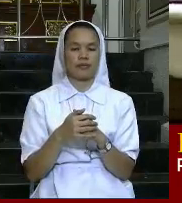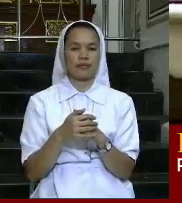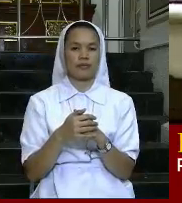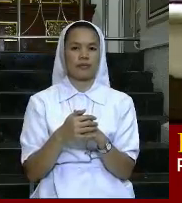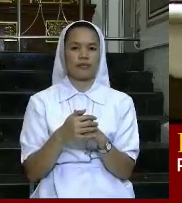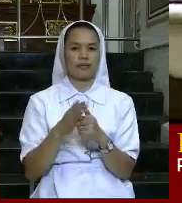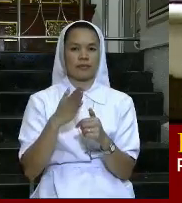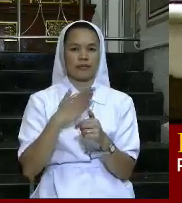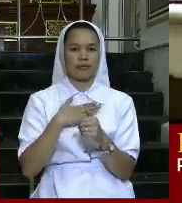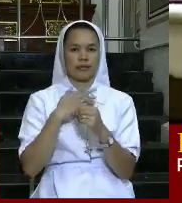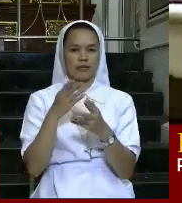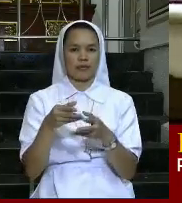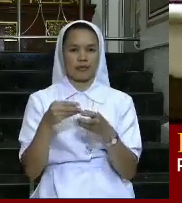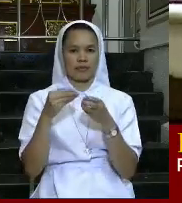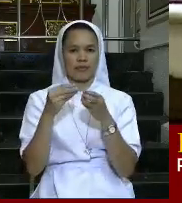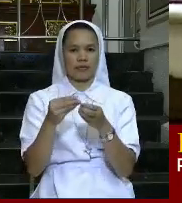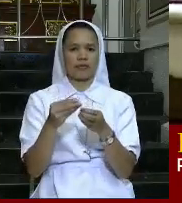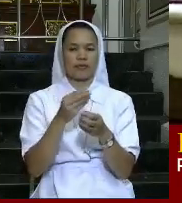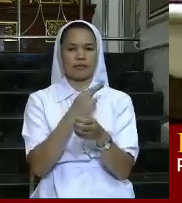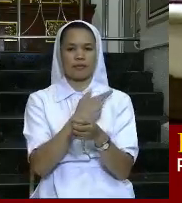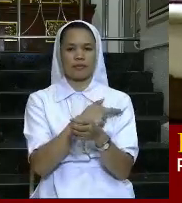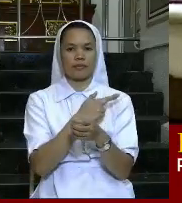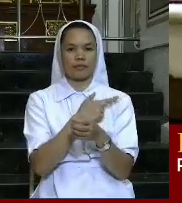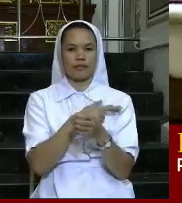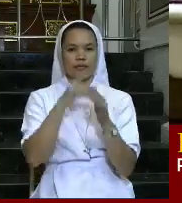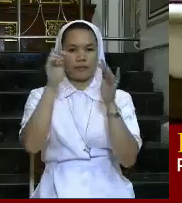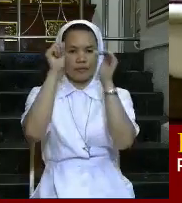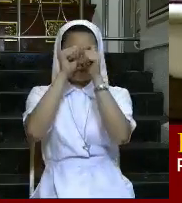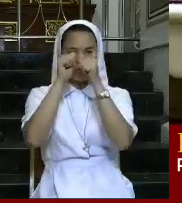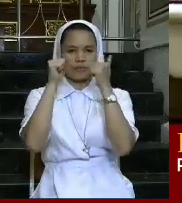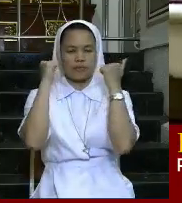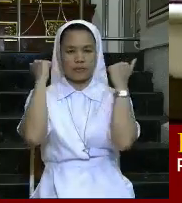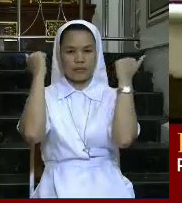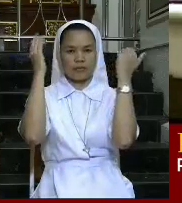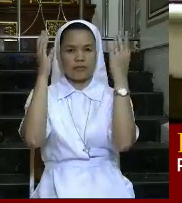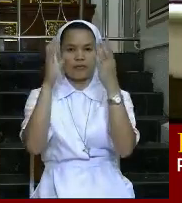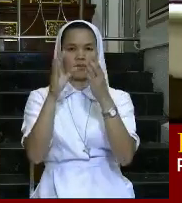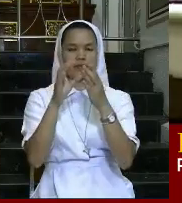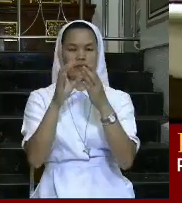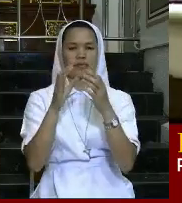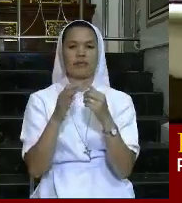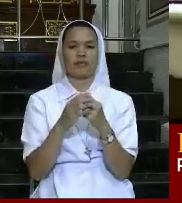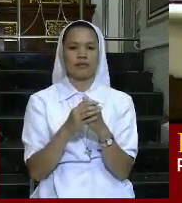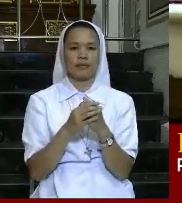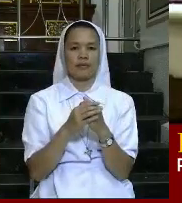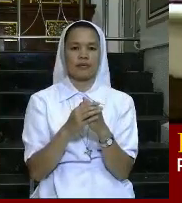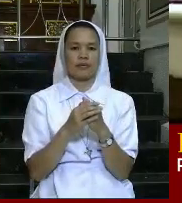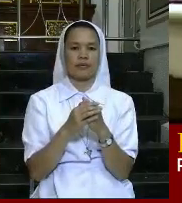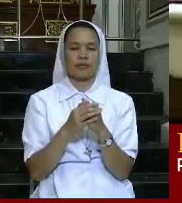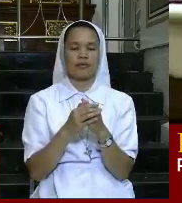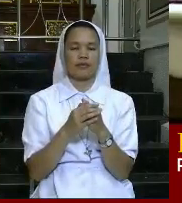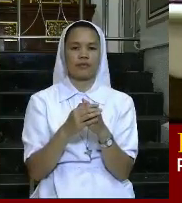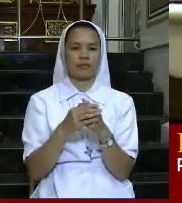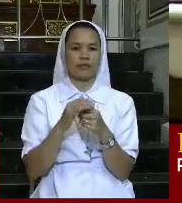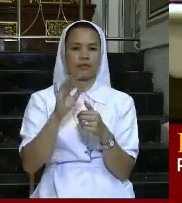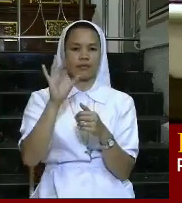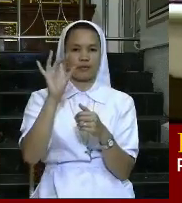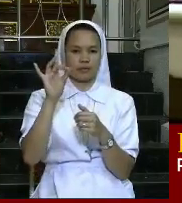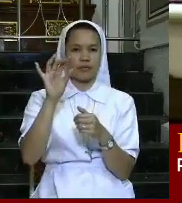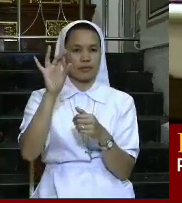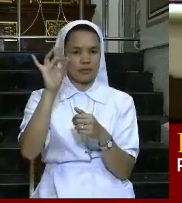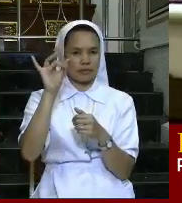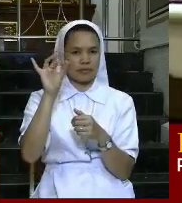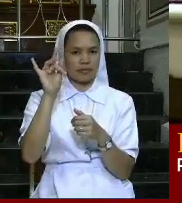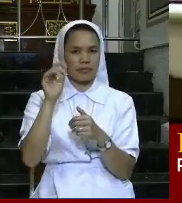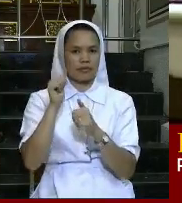My dear faithful and religious of the Archdiocese of Cáceres, Psalm 18 can easily